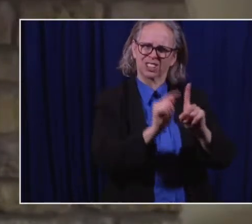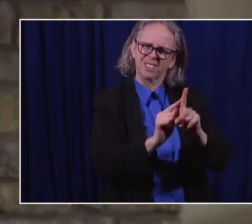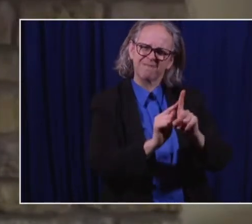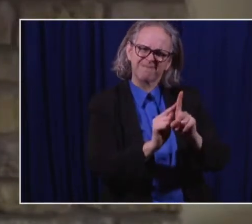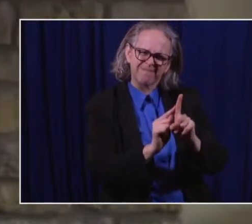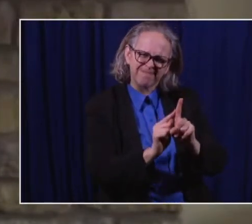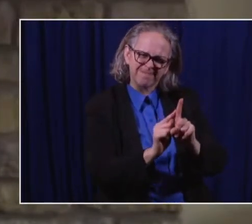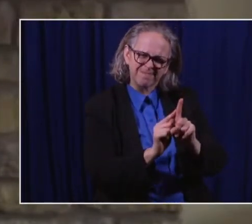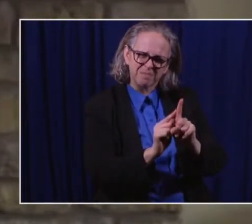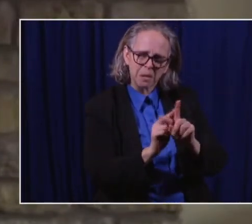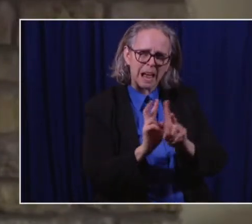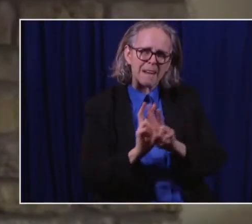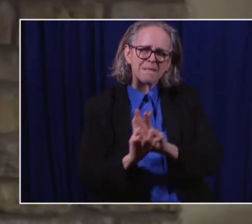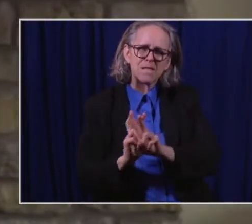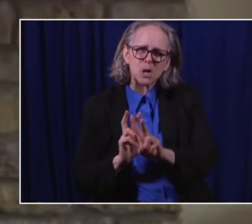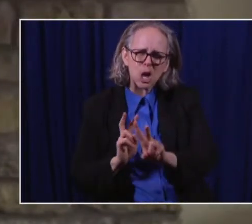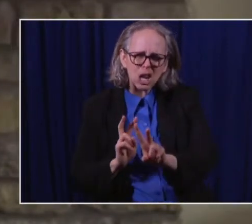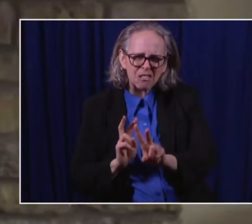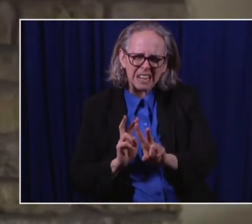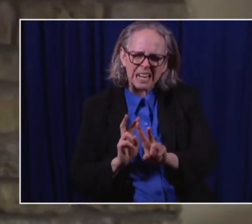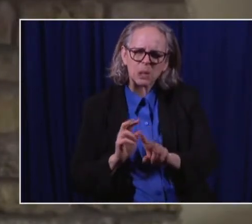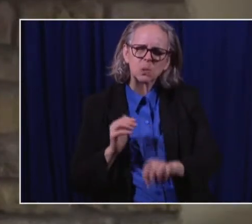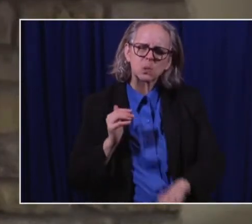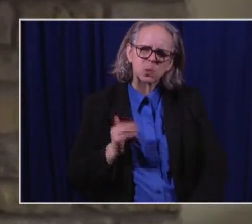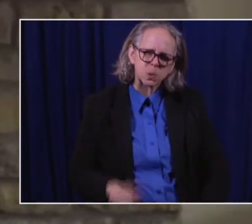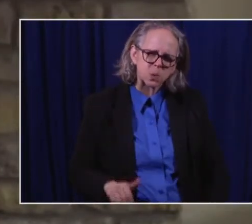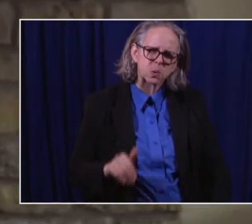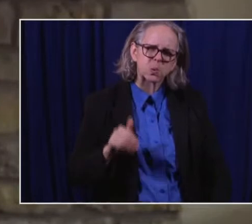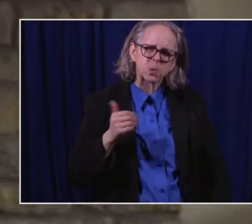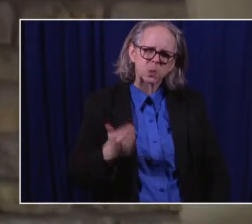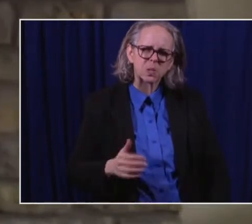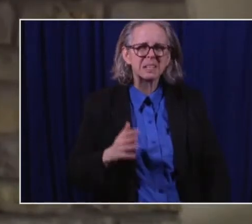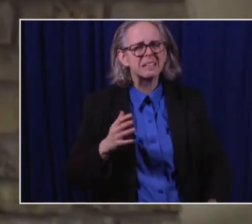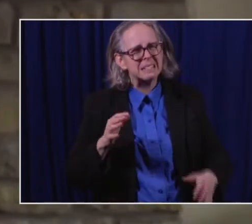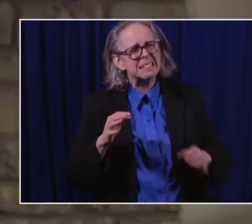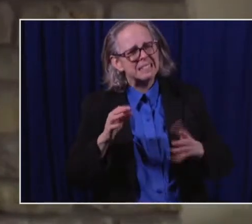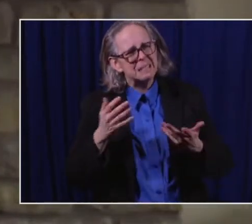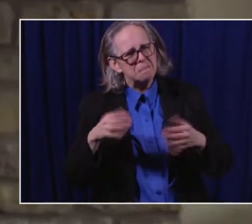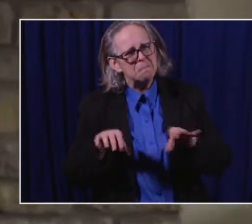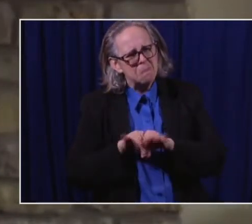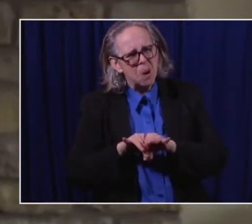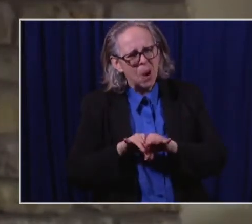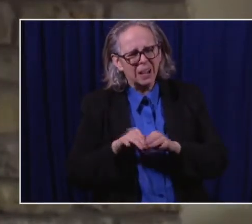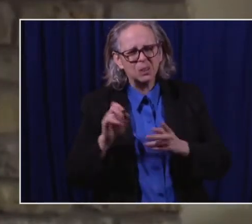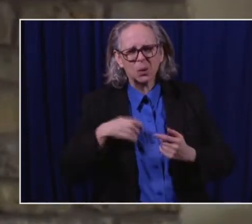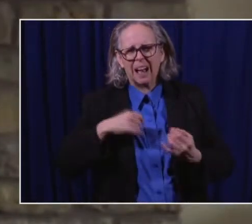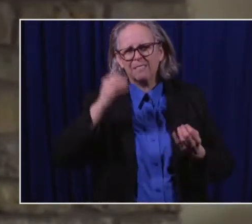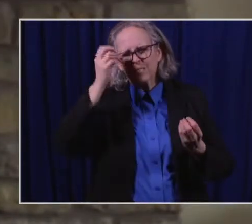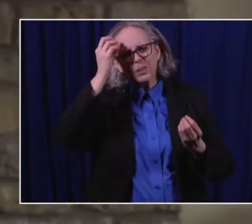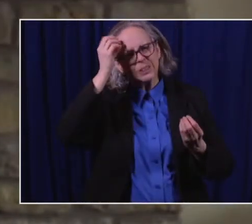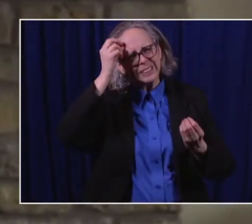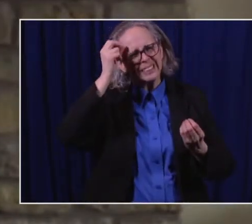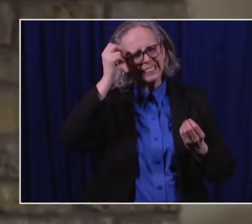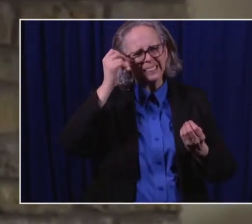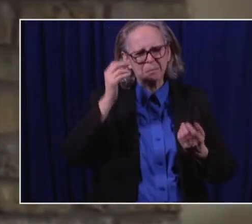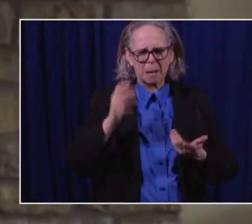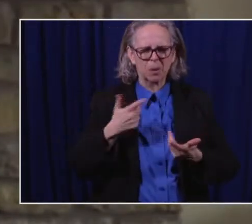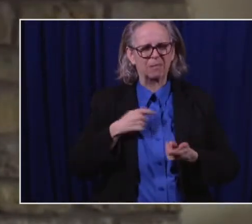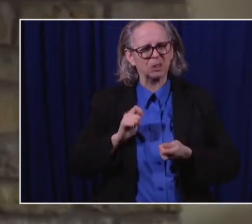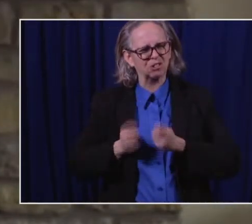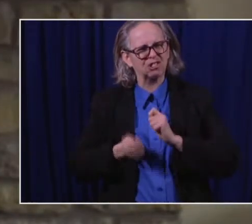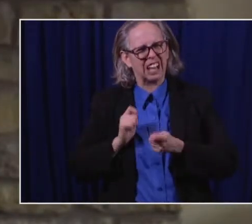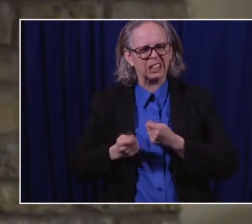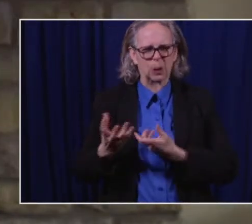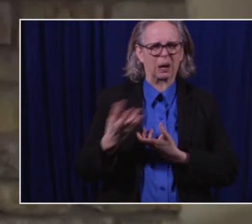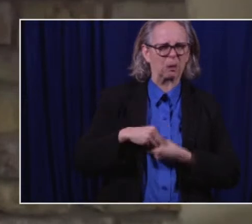moving forward, obviously, is very important. So we are looking at this, and we're reviewing it, and we'll see